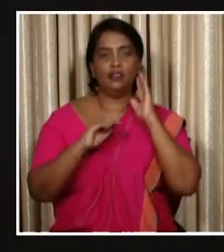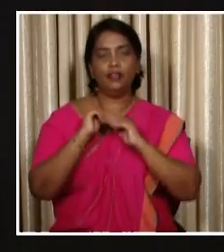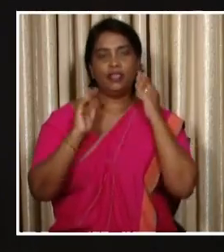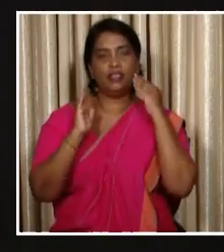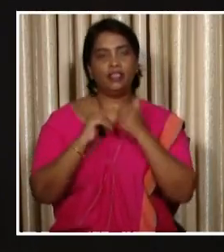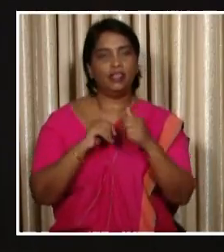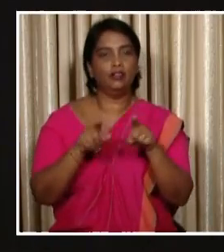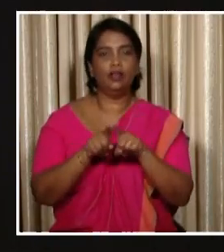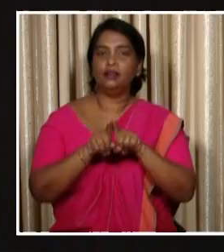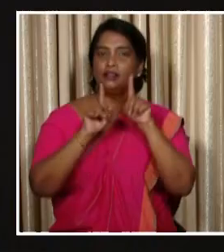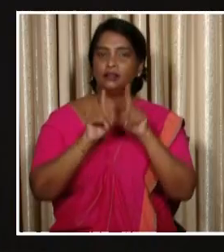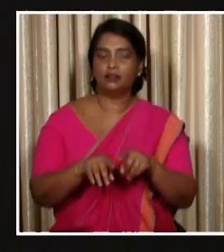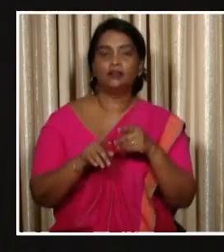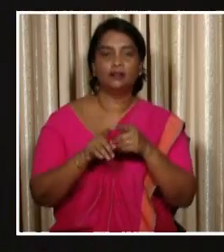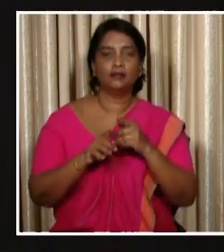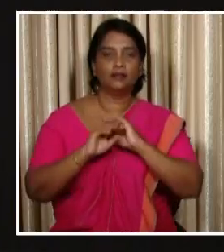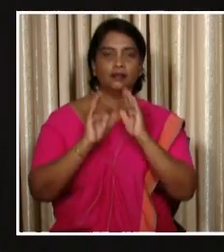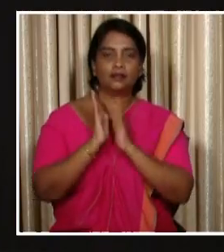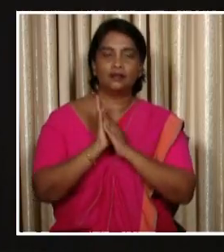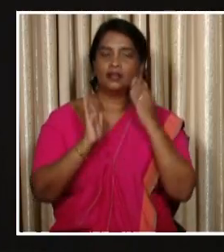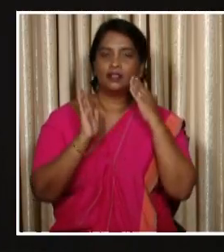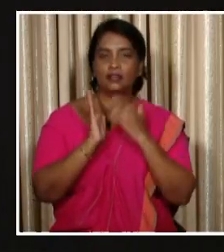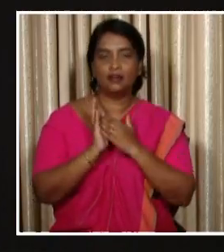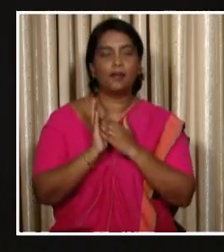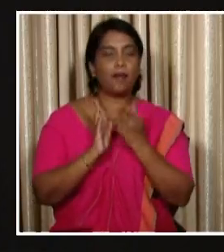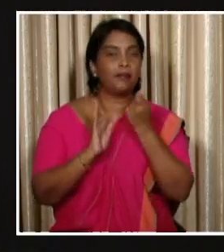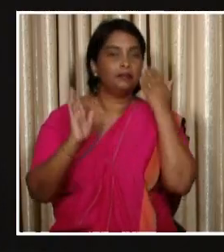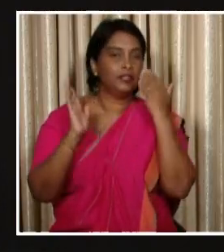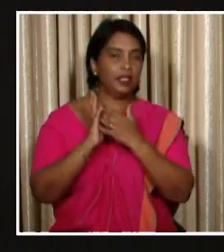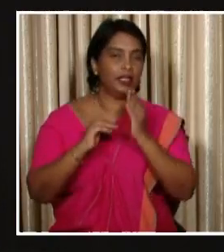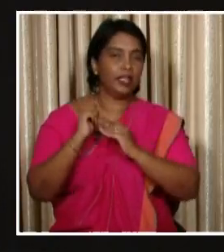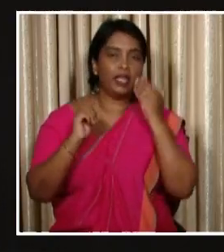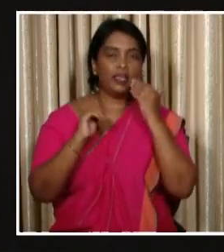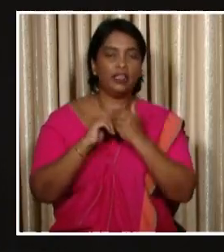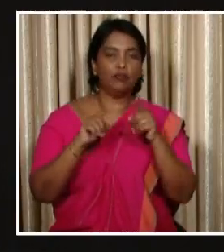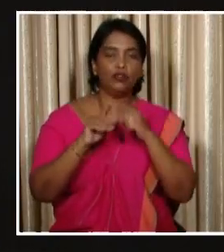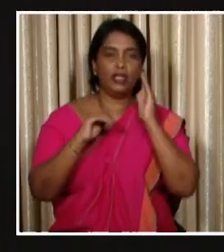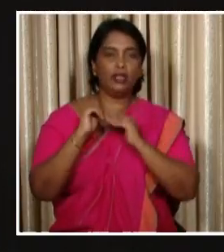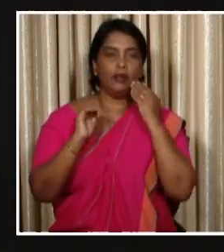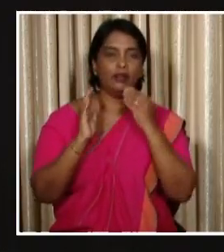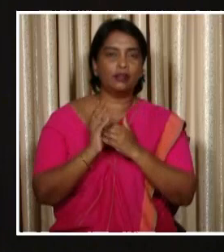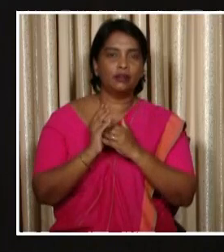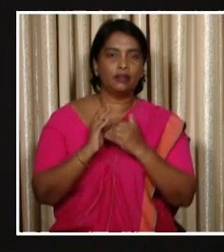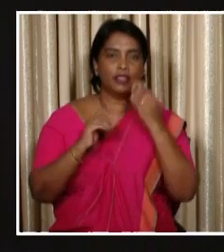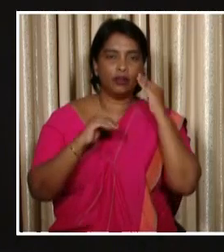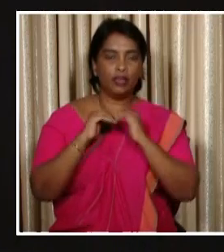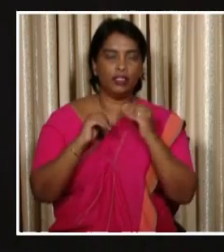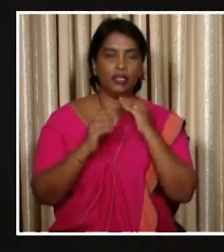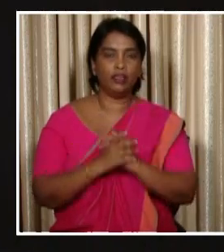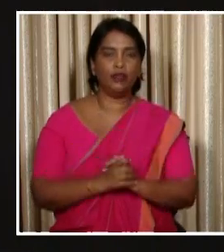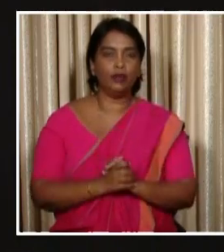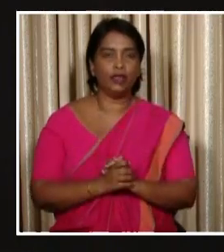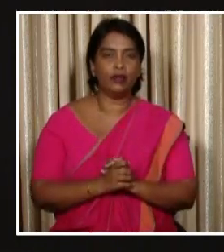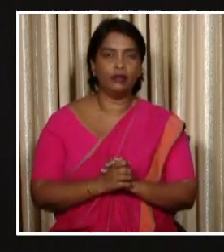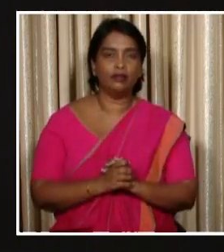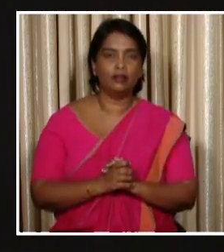only based on money the tourism is about. We want them to experience how the civilized